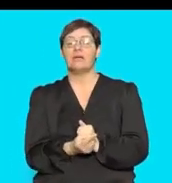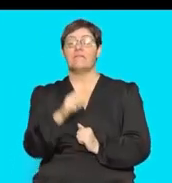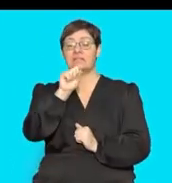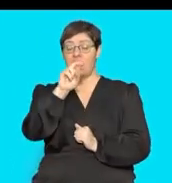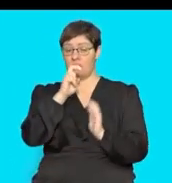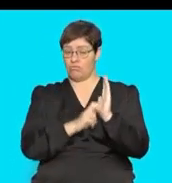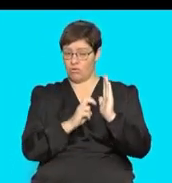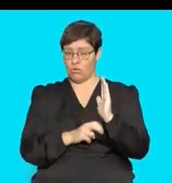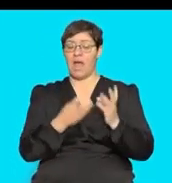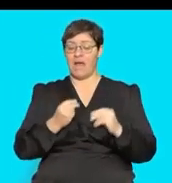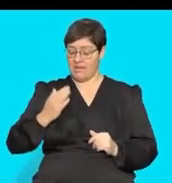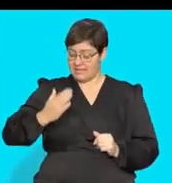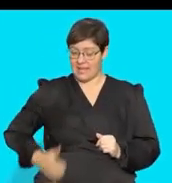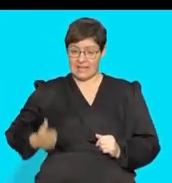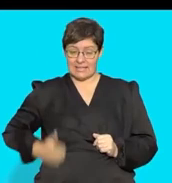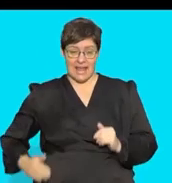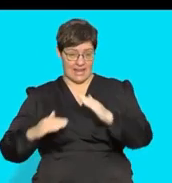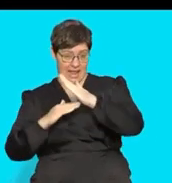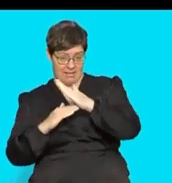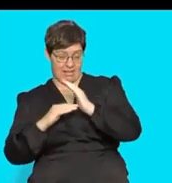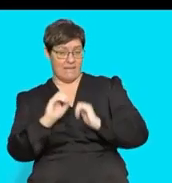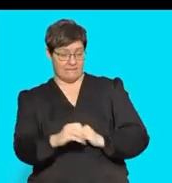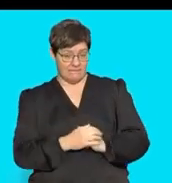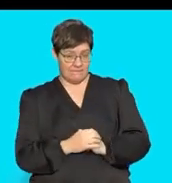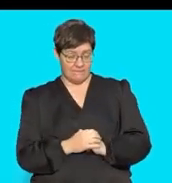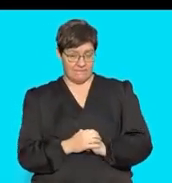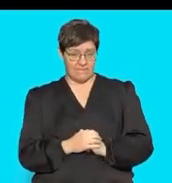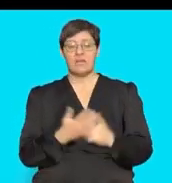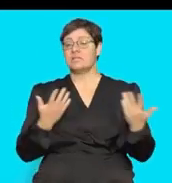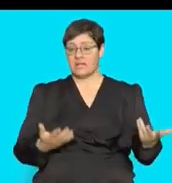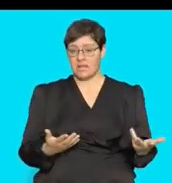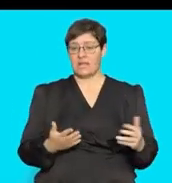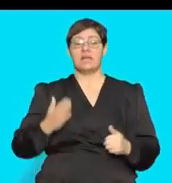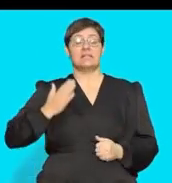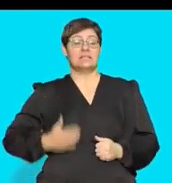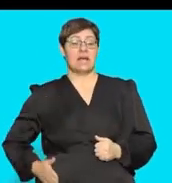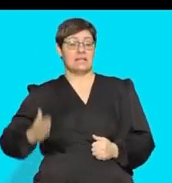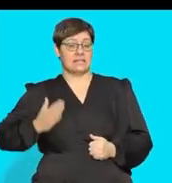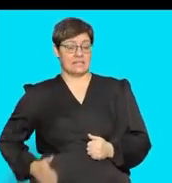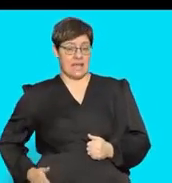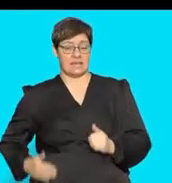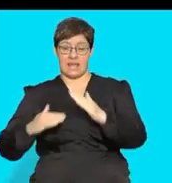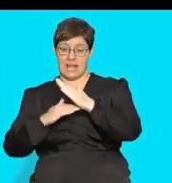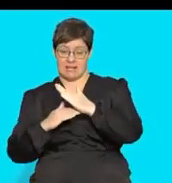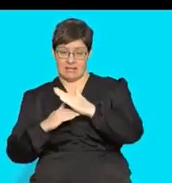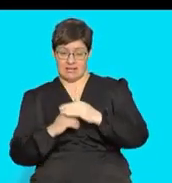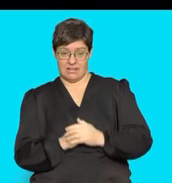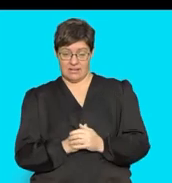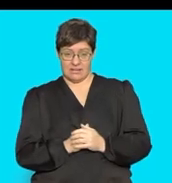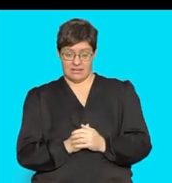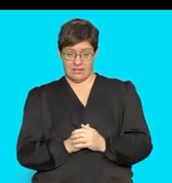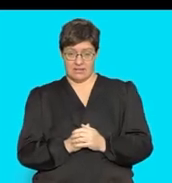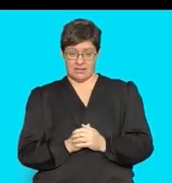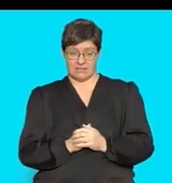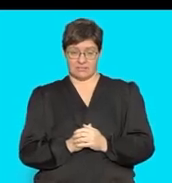have two sides and an angle. So basically when we're given side, side, angle, as we said